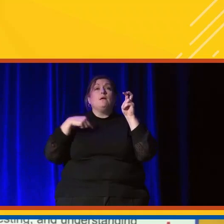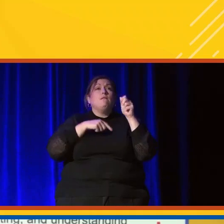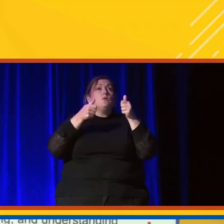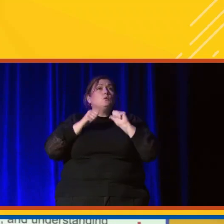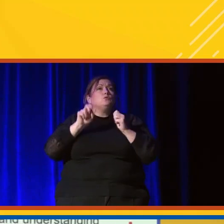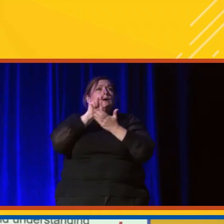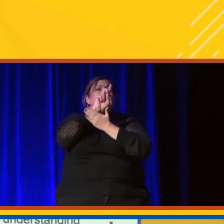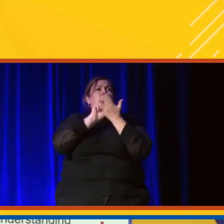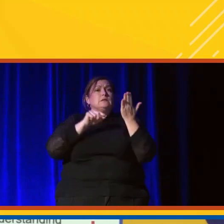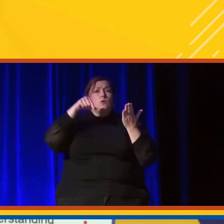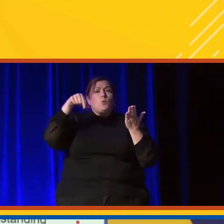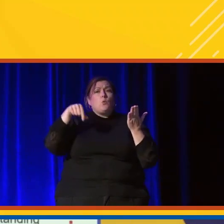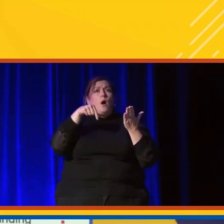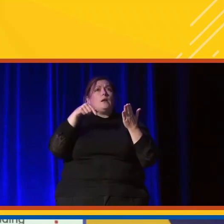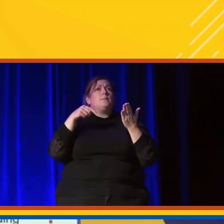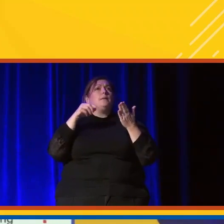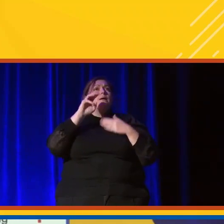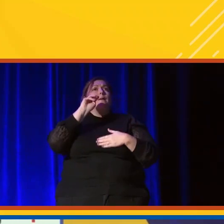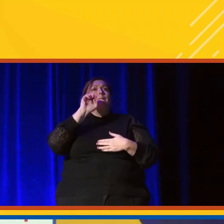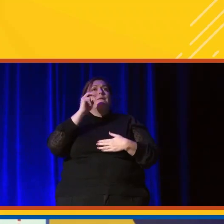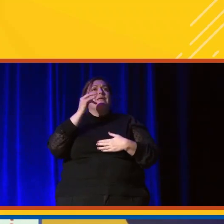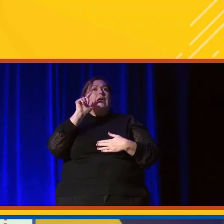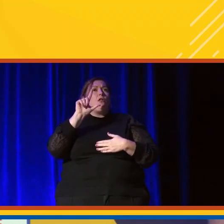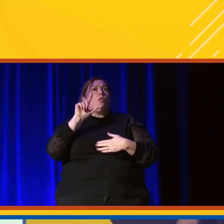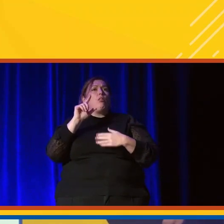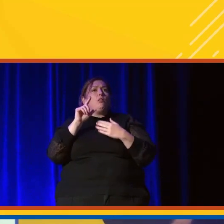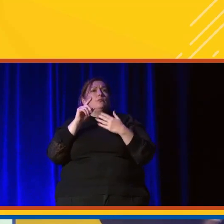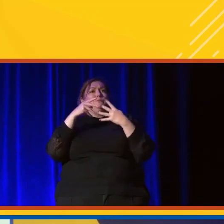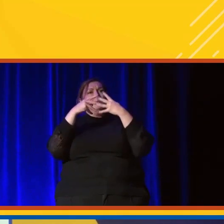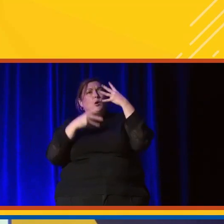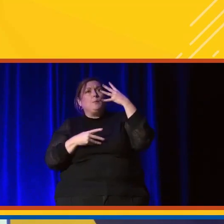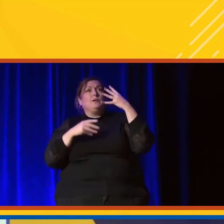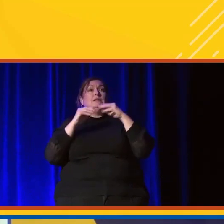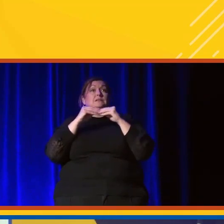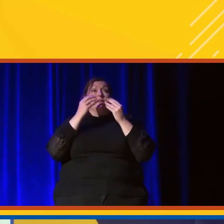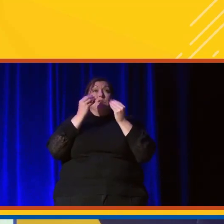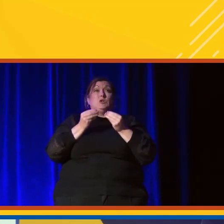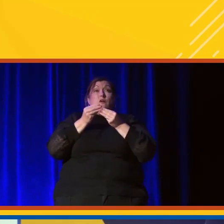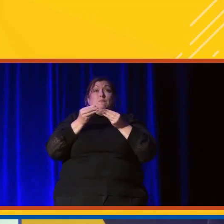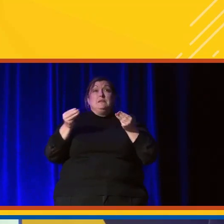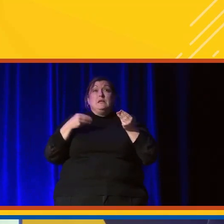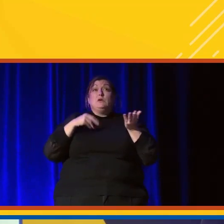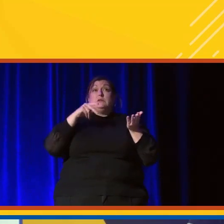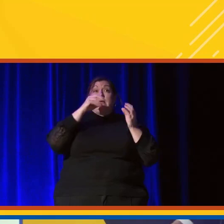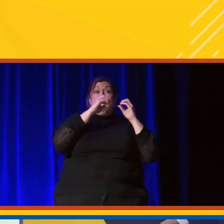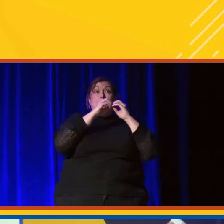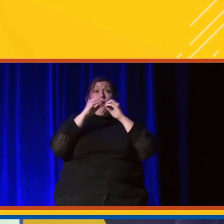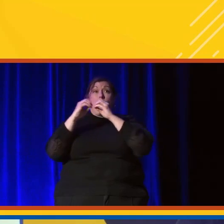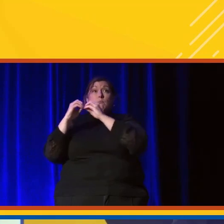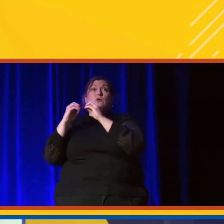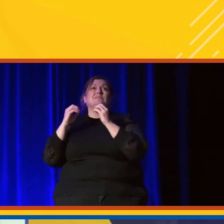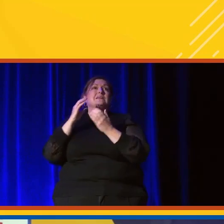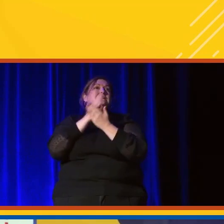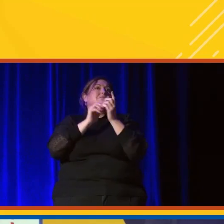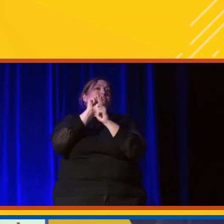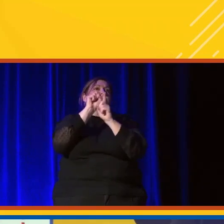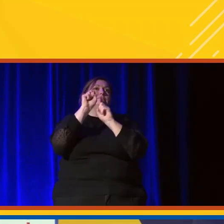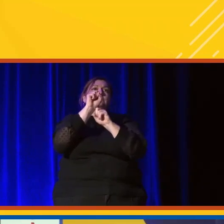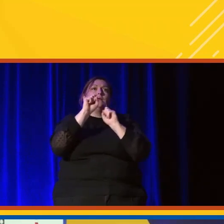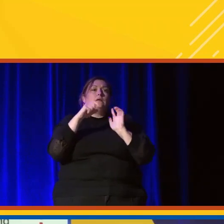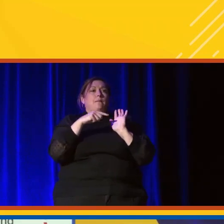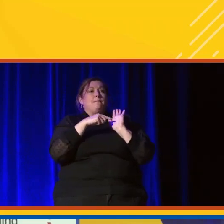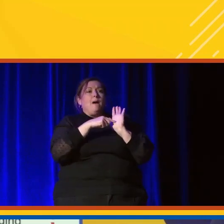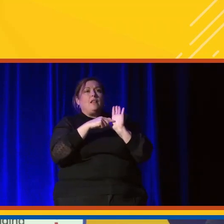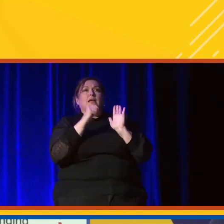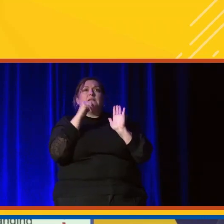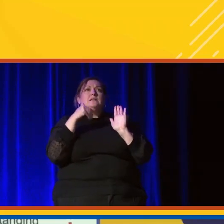to design quantum mechanical properties and soft materials and polymers. But in some cases, modeling just does not have a solution. And